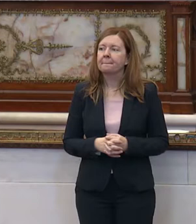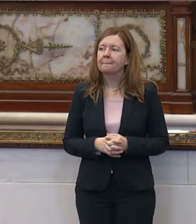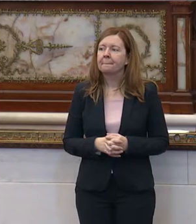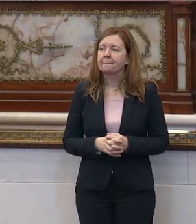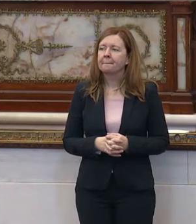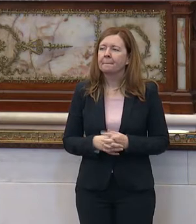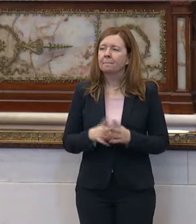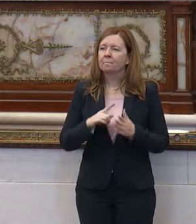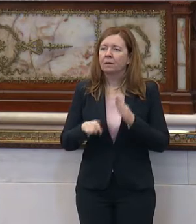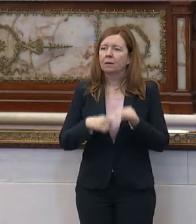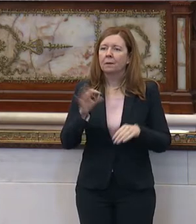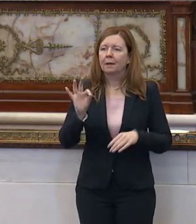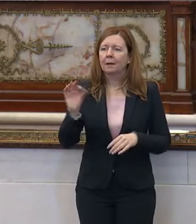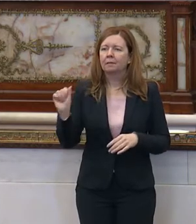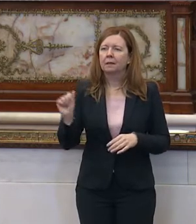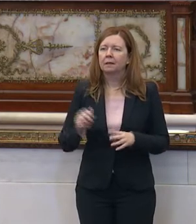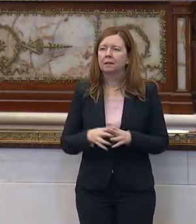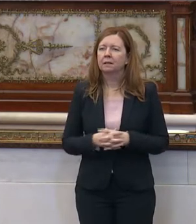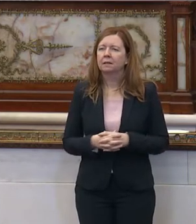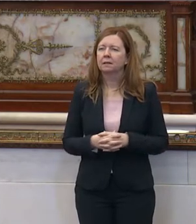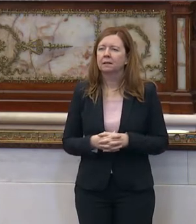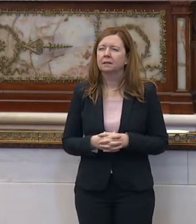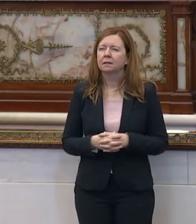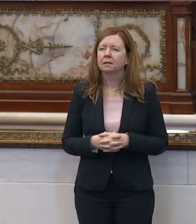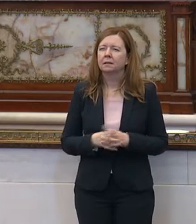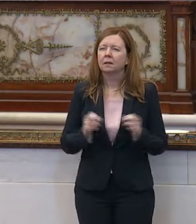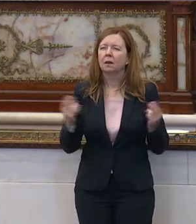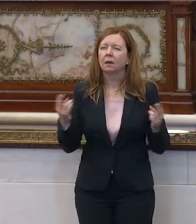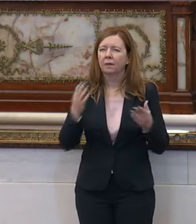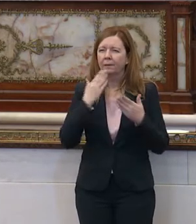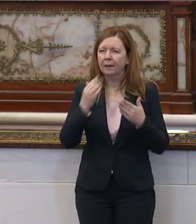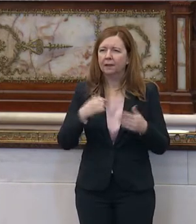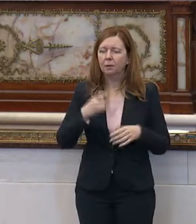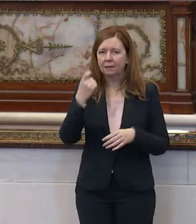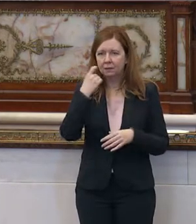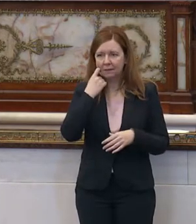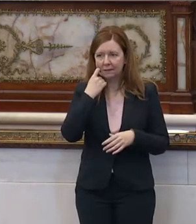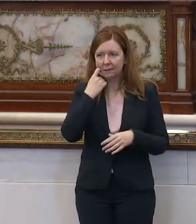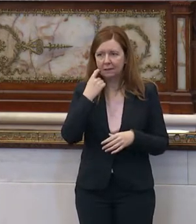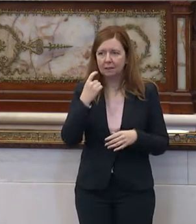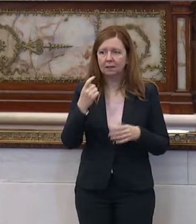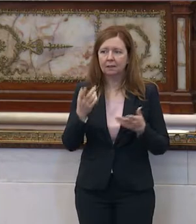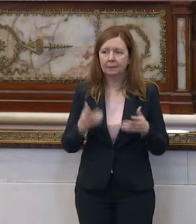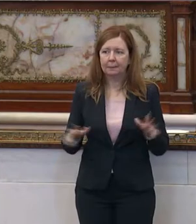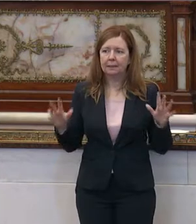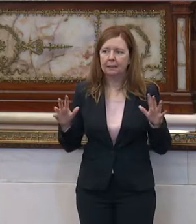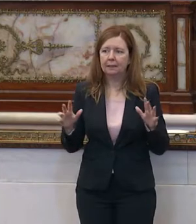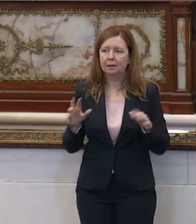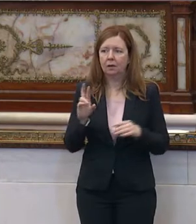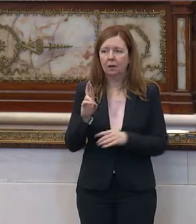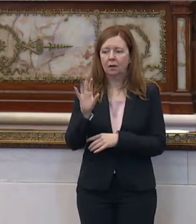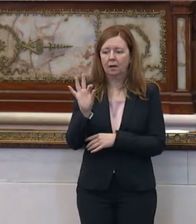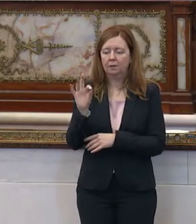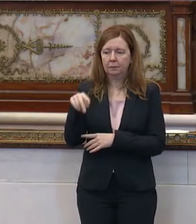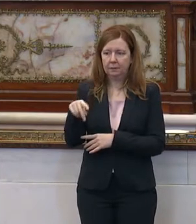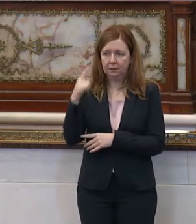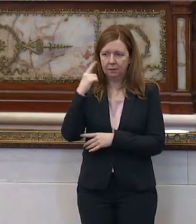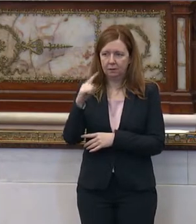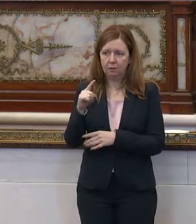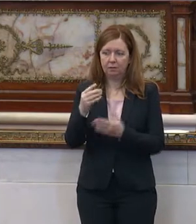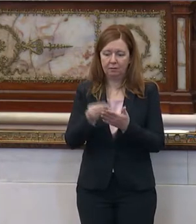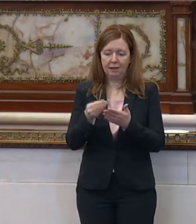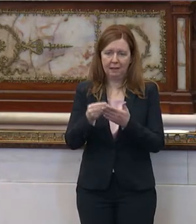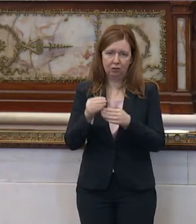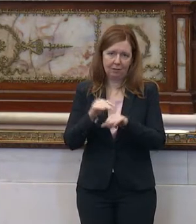Okay. And what about FAs? Thank you. We recently completed the RFP for